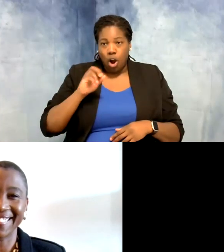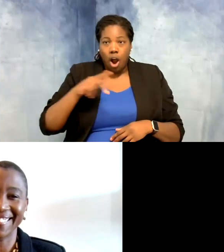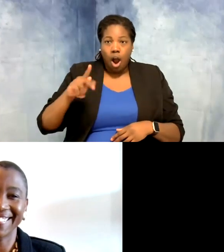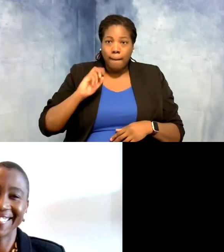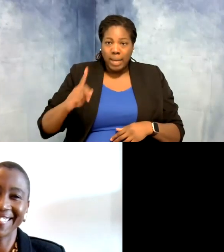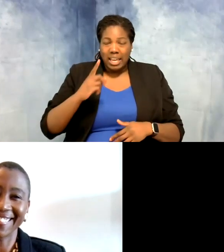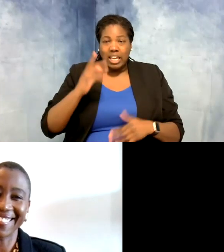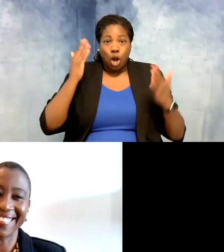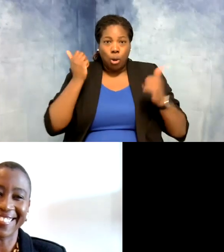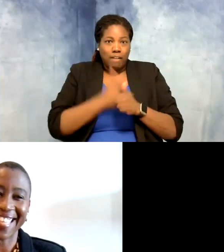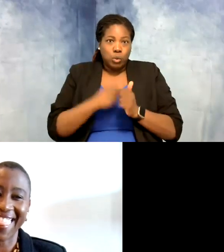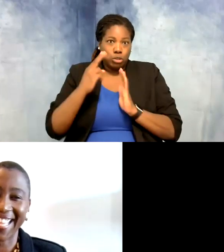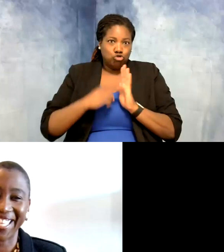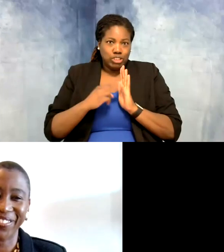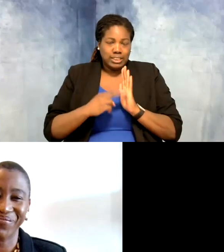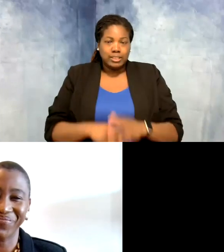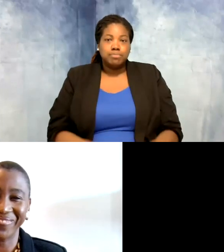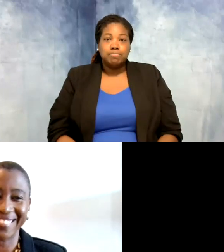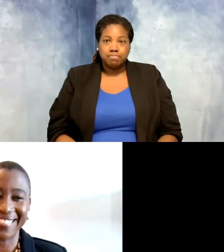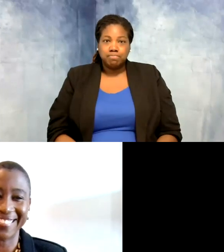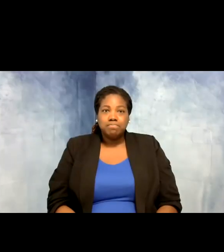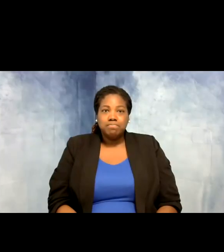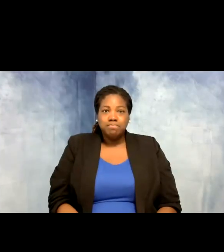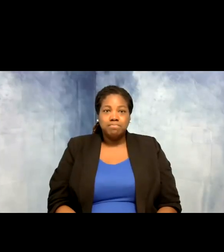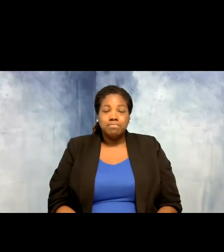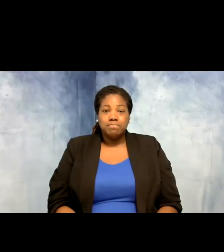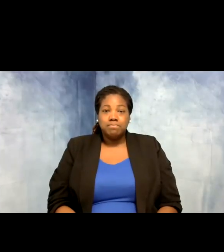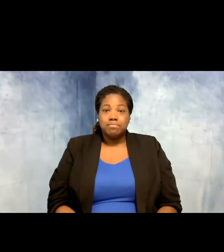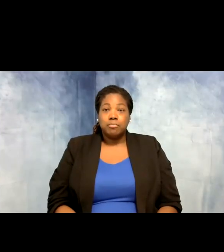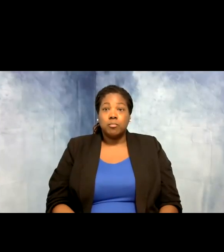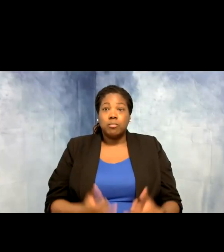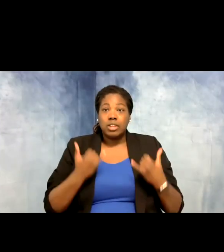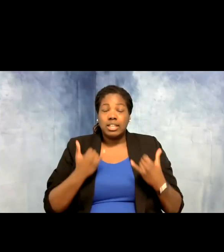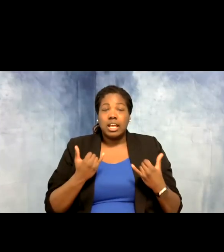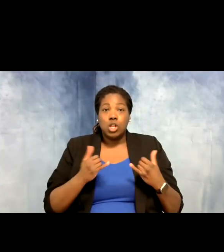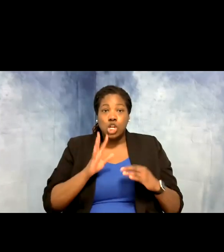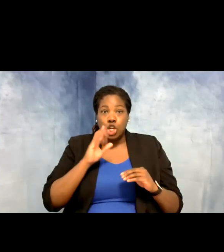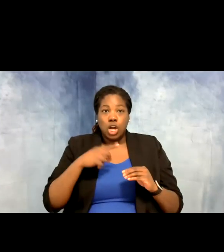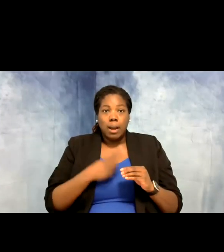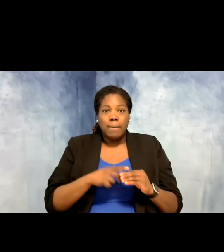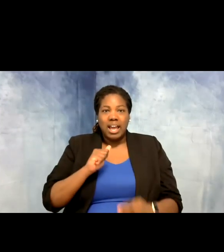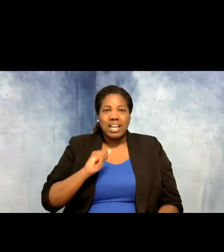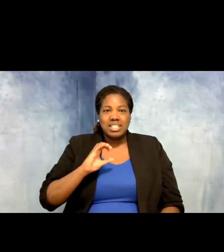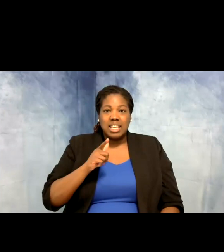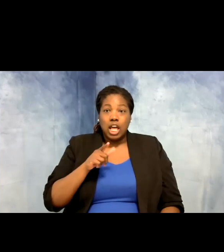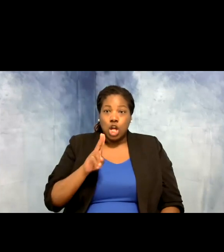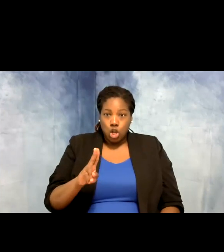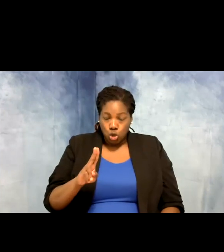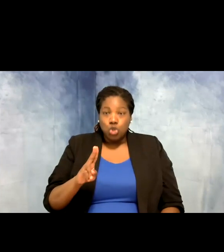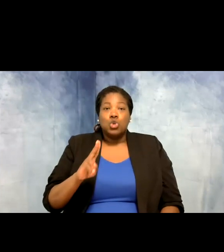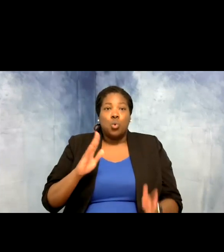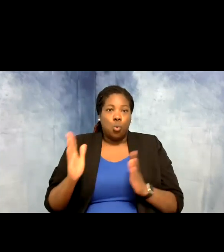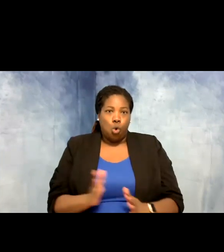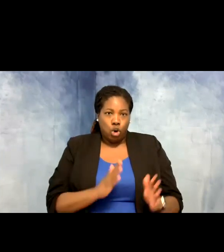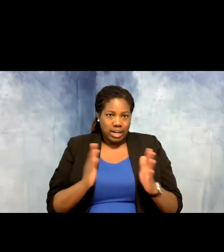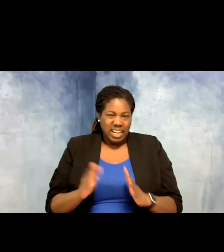everybody on this call reads it. Okay, let's now talk about the ACLU's grassroots organizing and